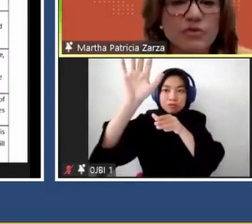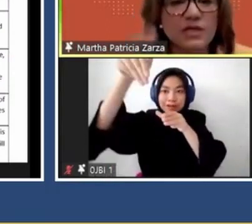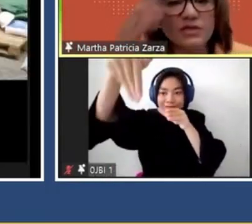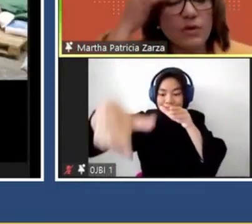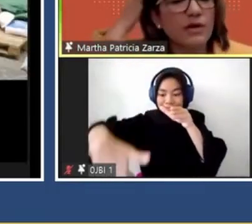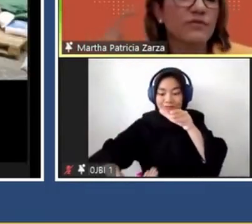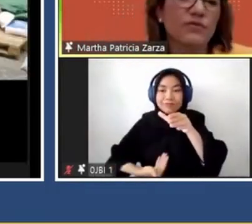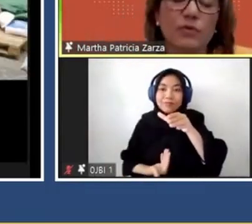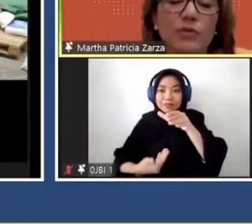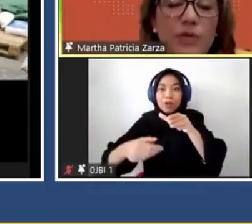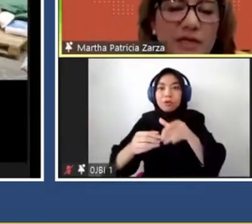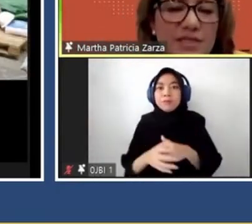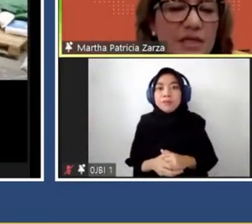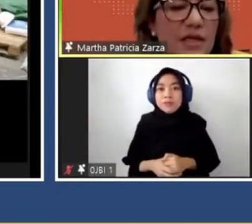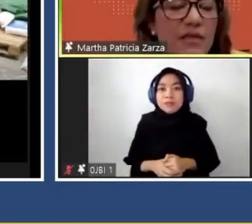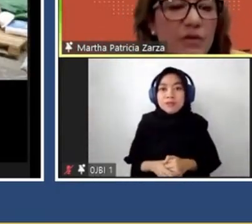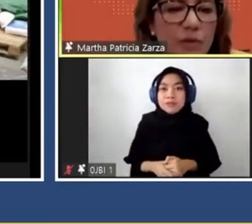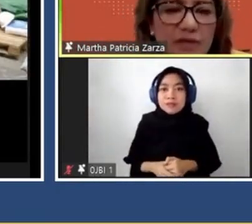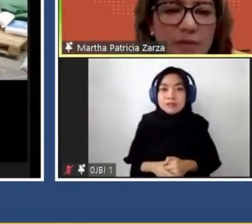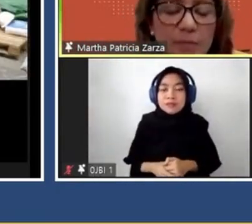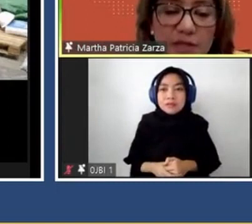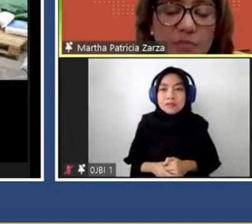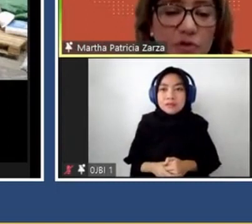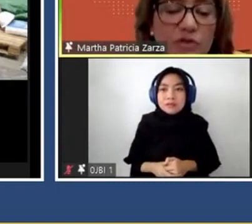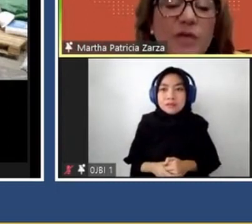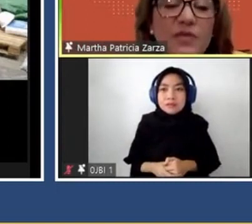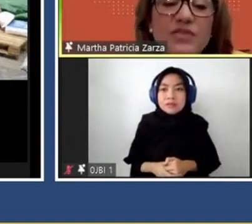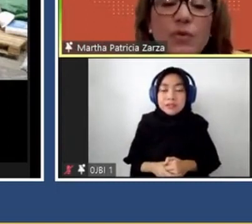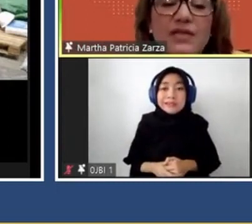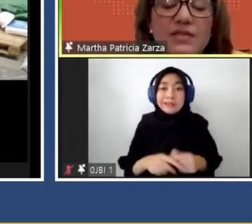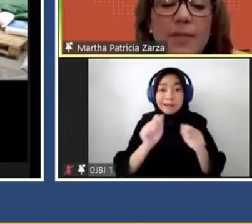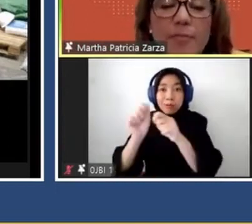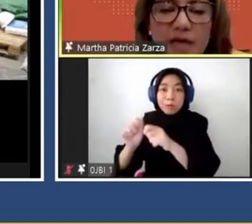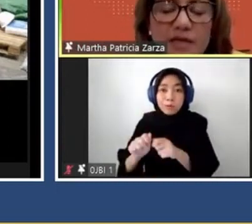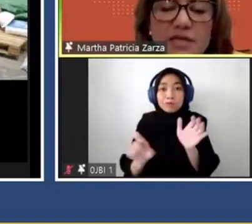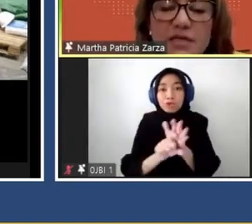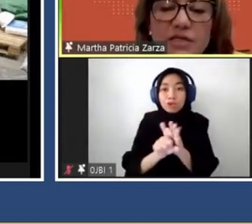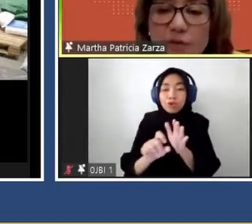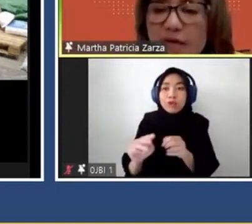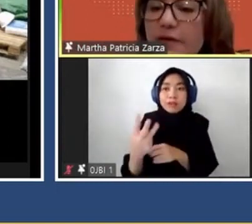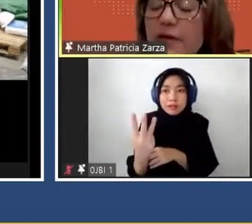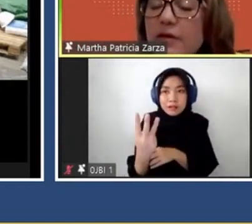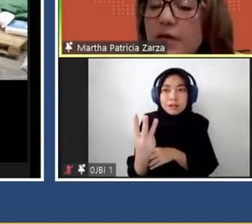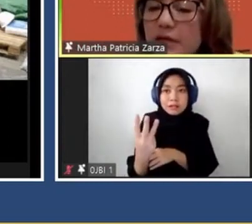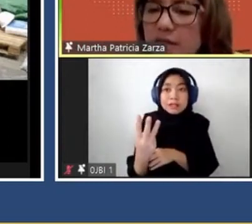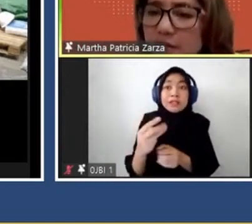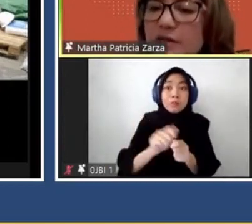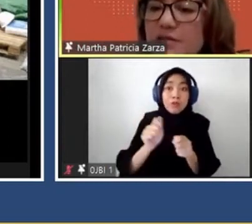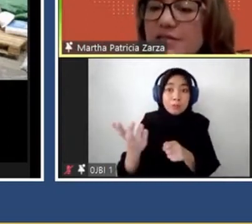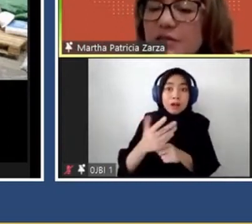the measurements where we can see the way they build the prototype. This was made in UK